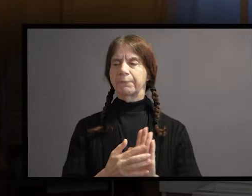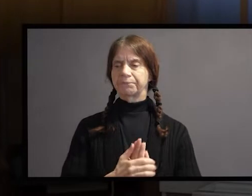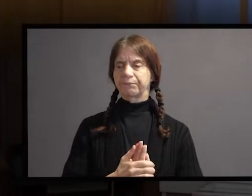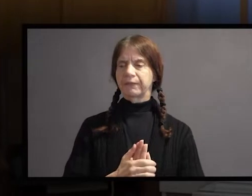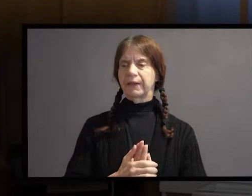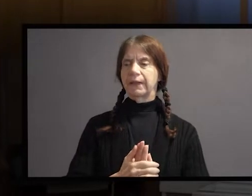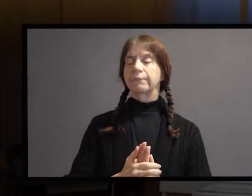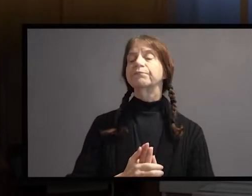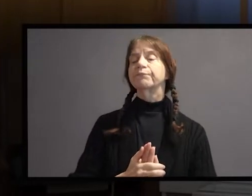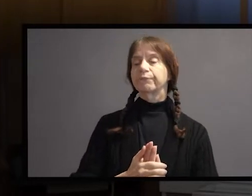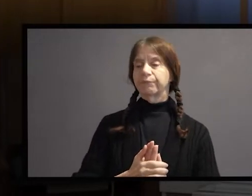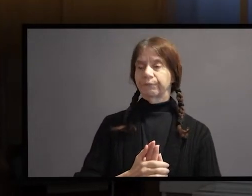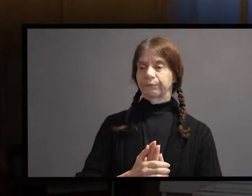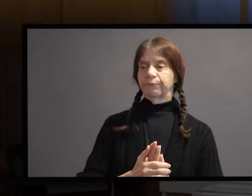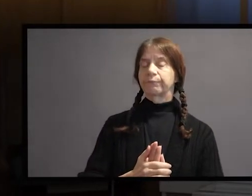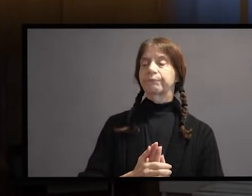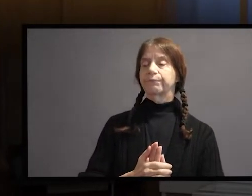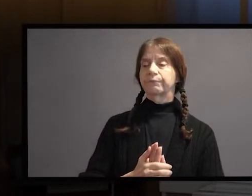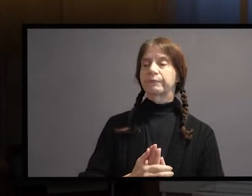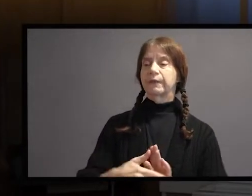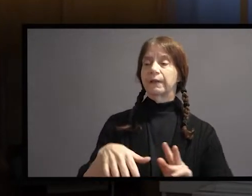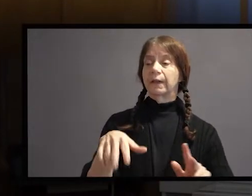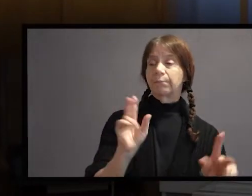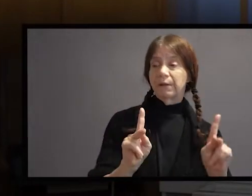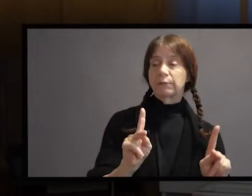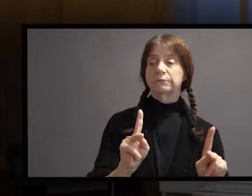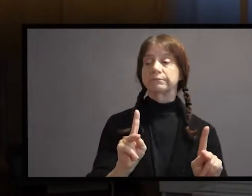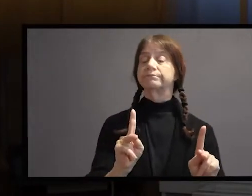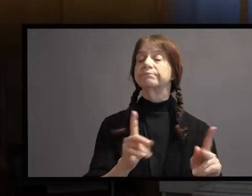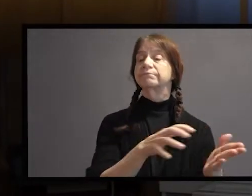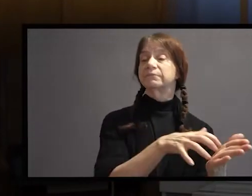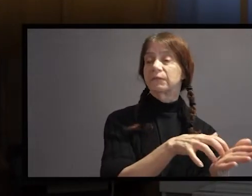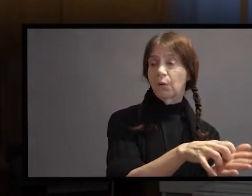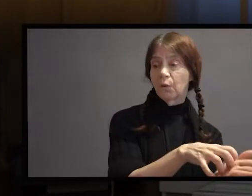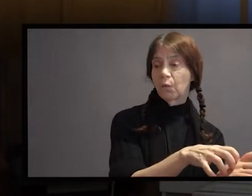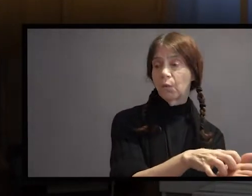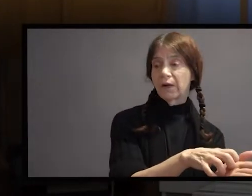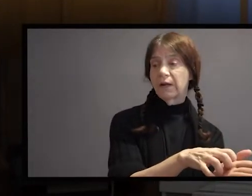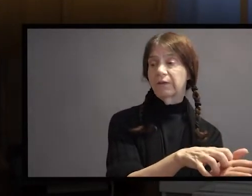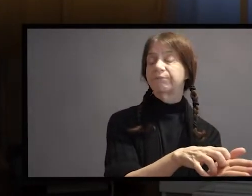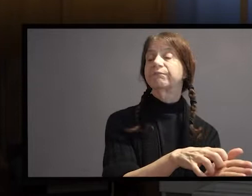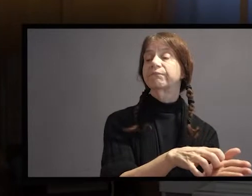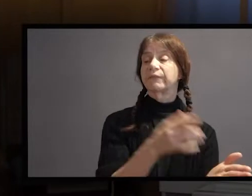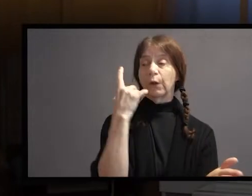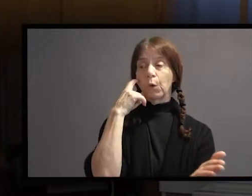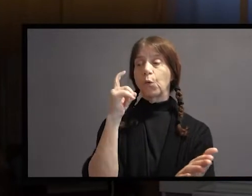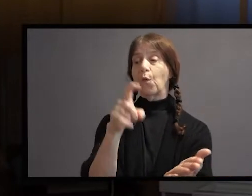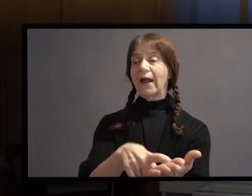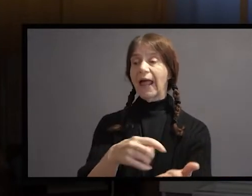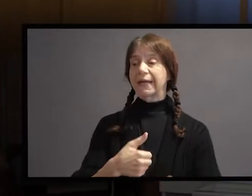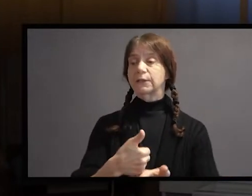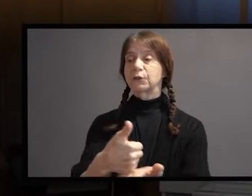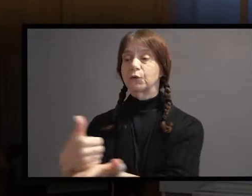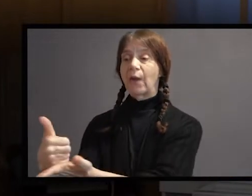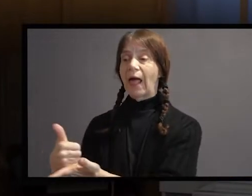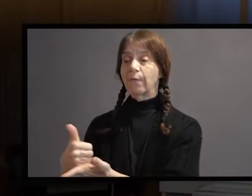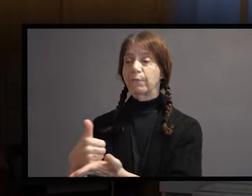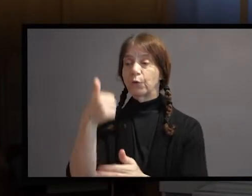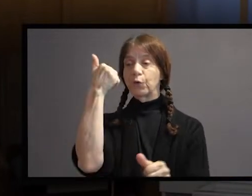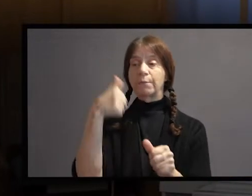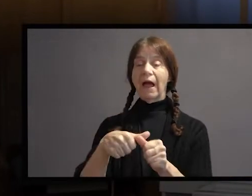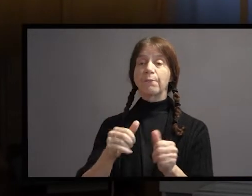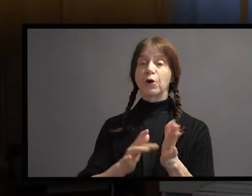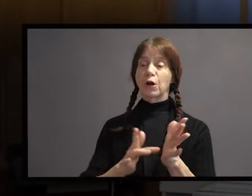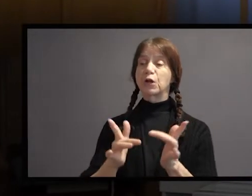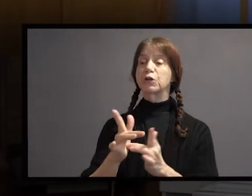all things, I have shown you that by working hard in this way, we must help the weak and remember the